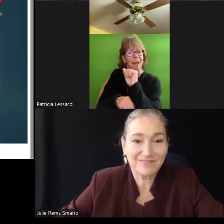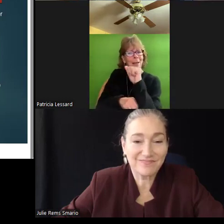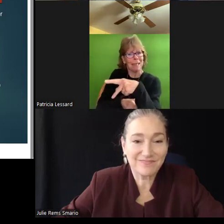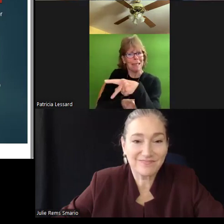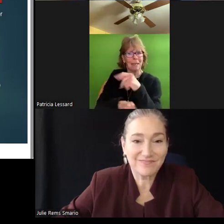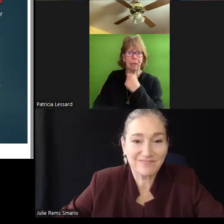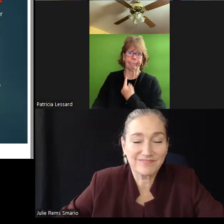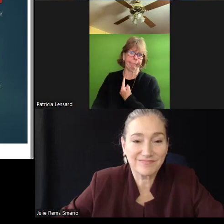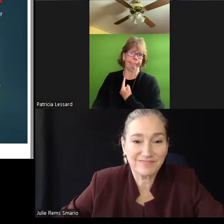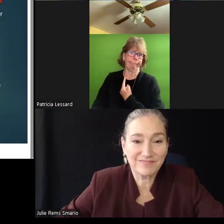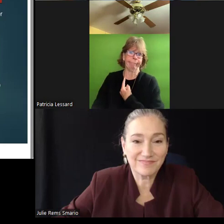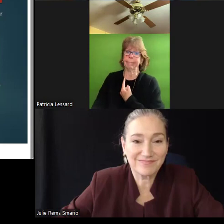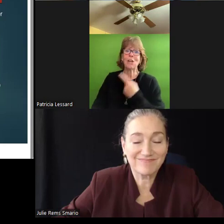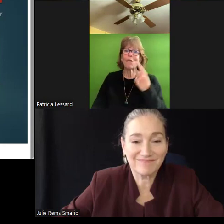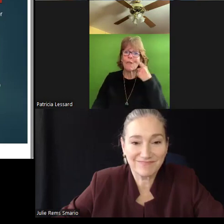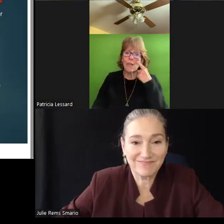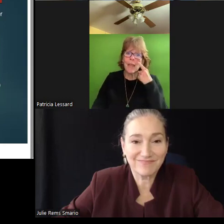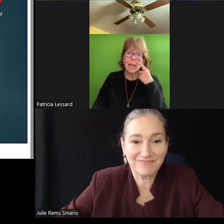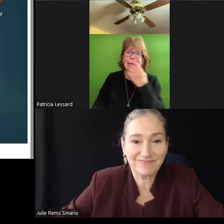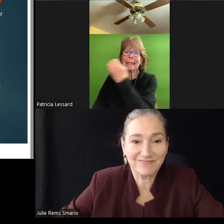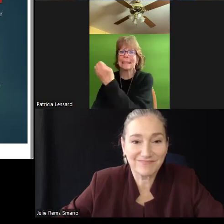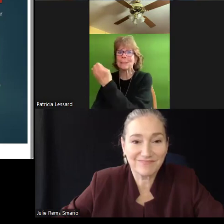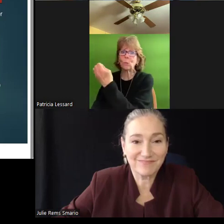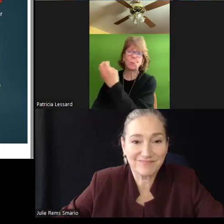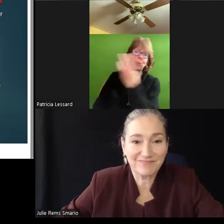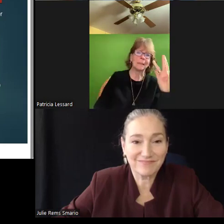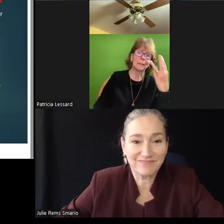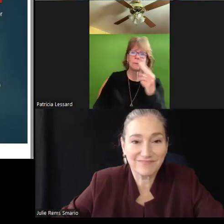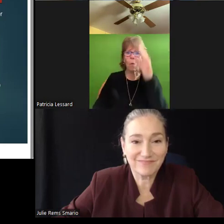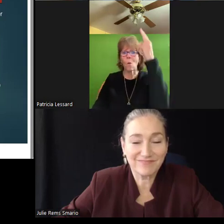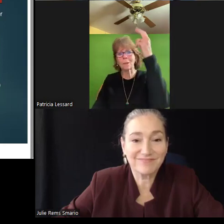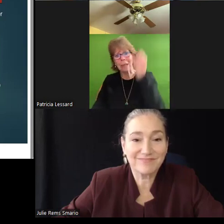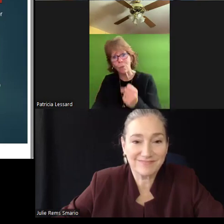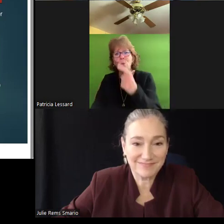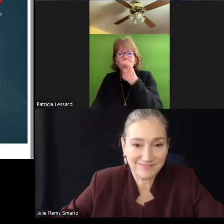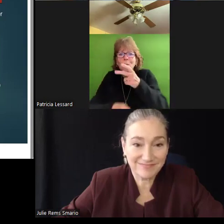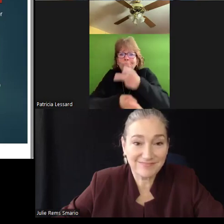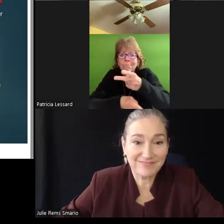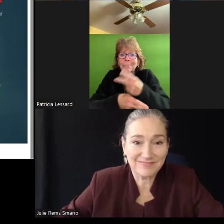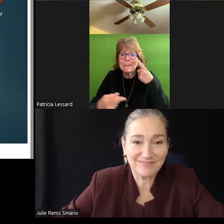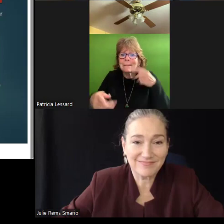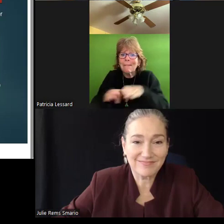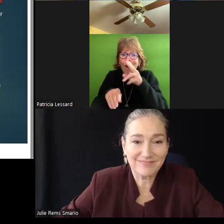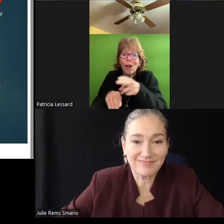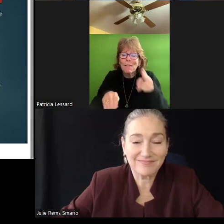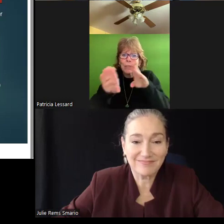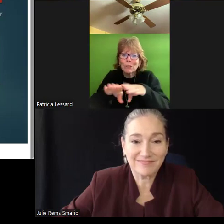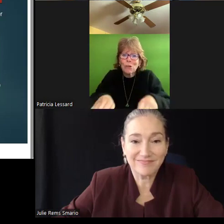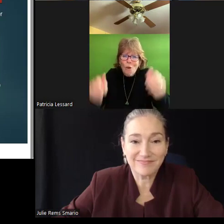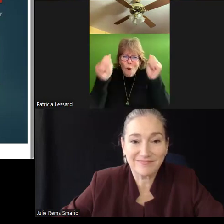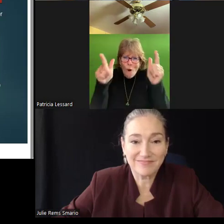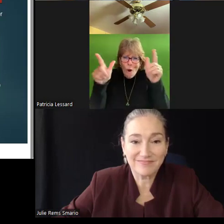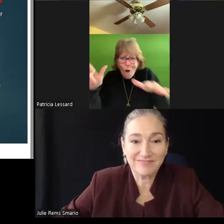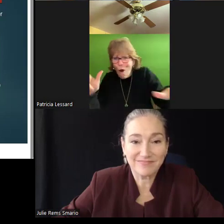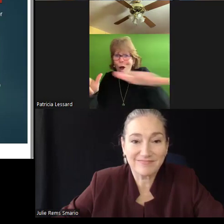across America who works in service delivery for the care of deaf and hard of hearing children and parents should use